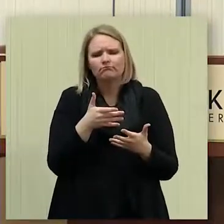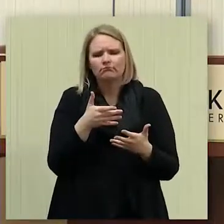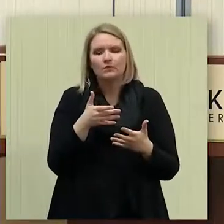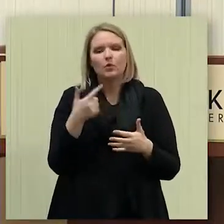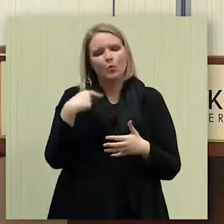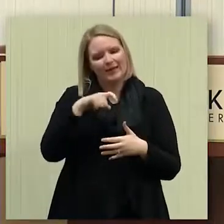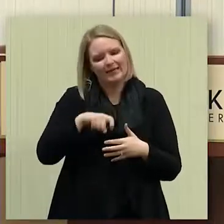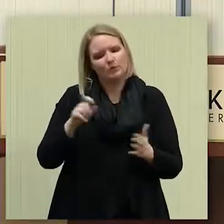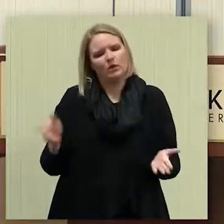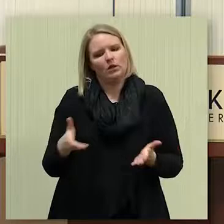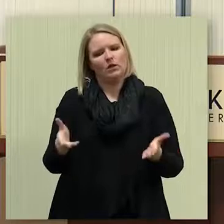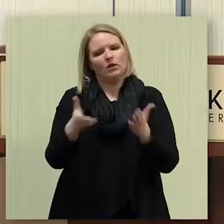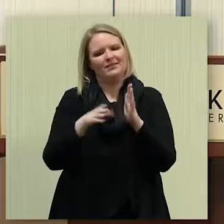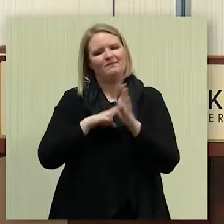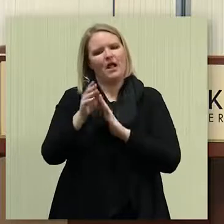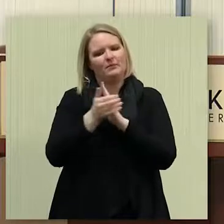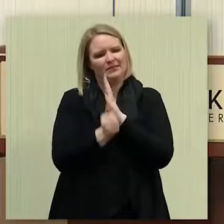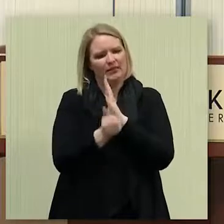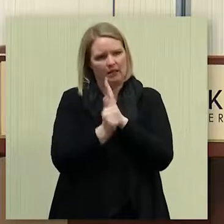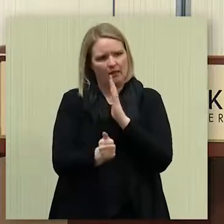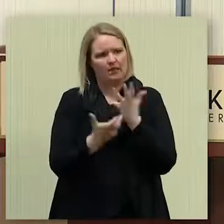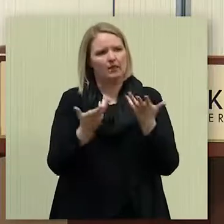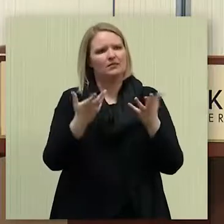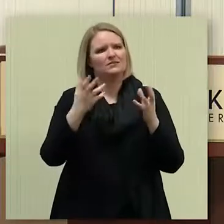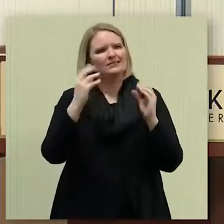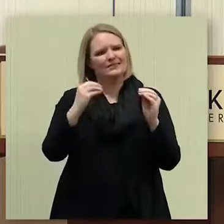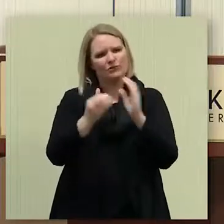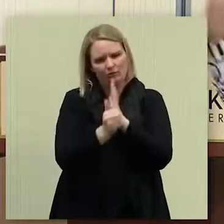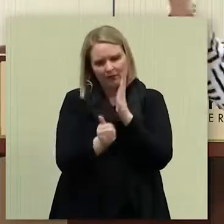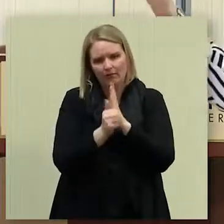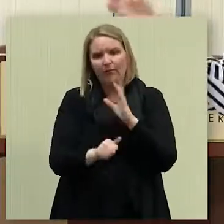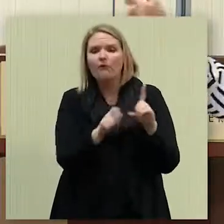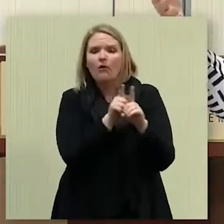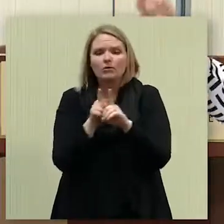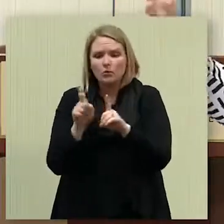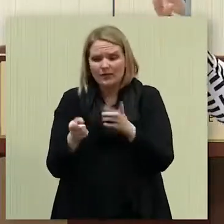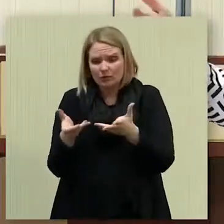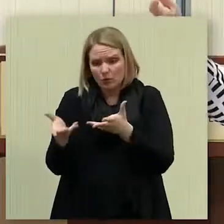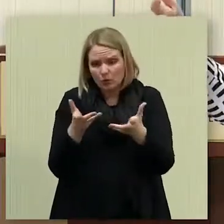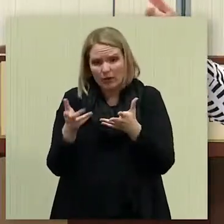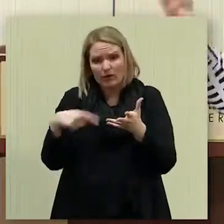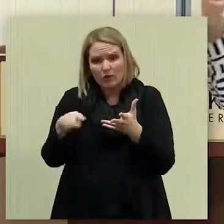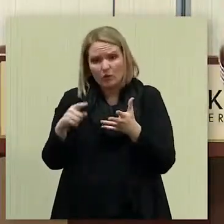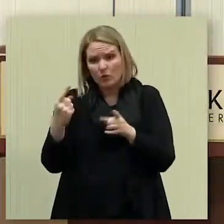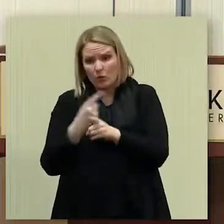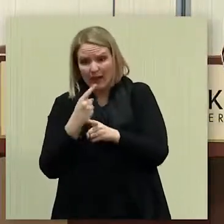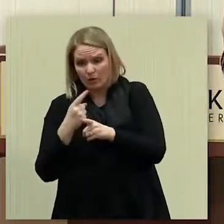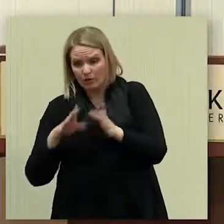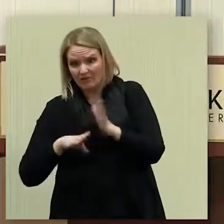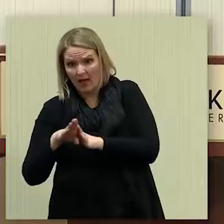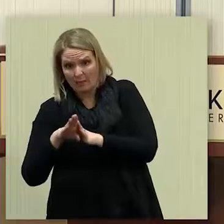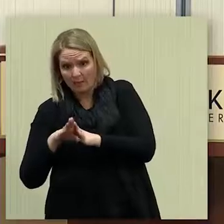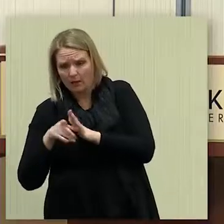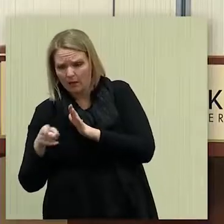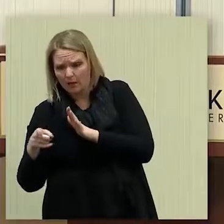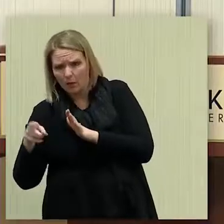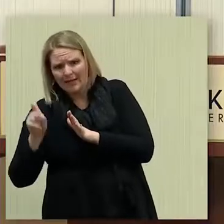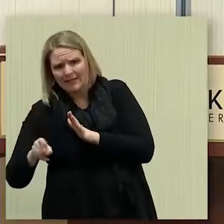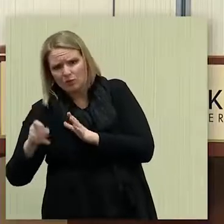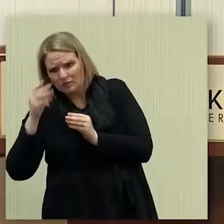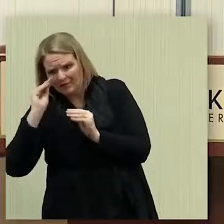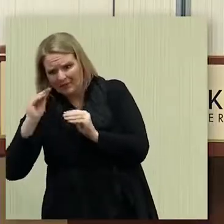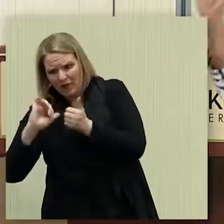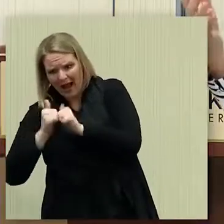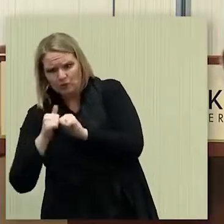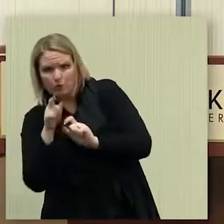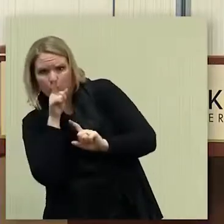We need to do some skill development, skill teaching, but sometimes we also have to work with the typically developing peers and teach them to be responsive,